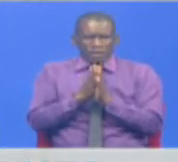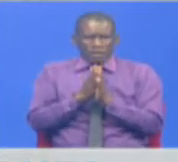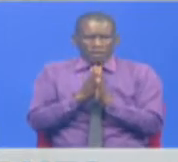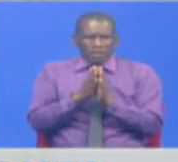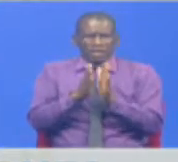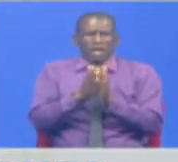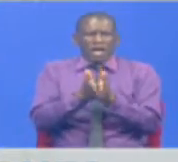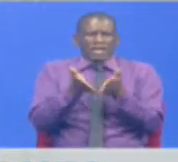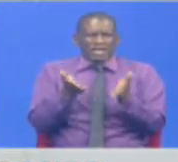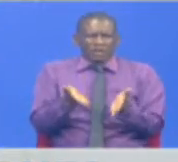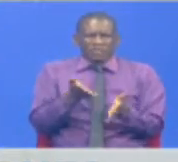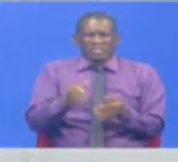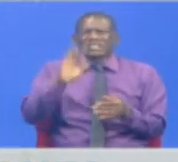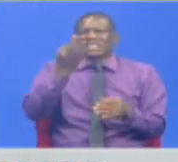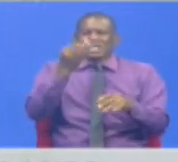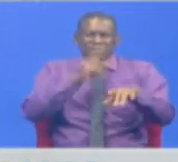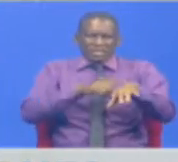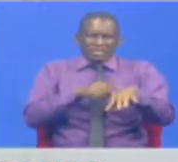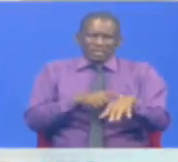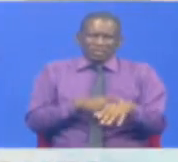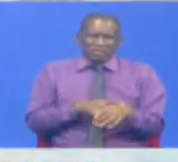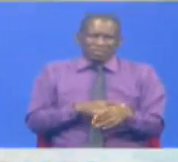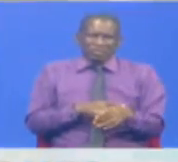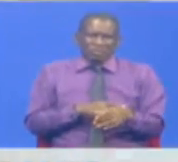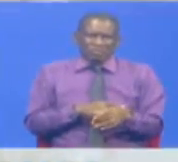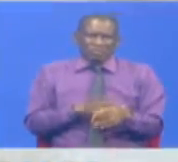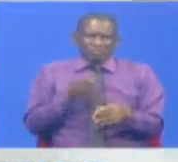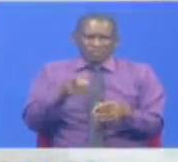Unfortunately, this is the 3rd time this is happening.